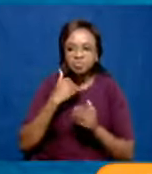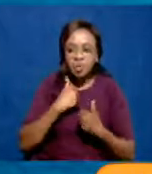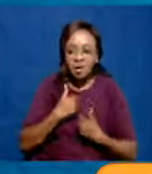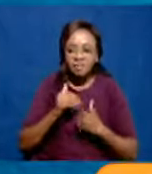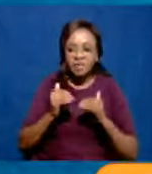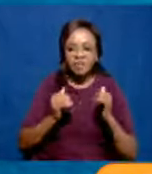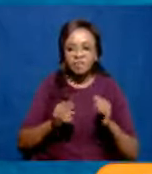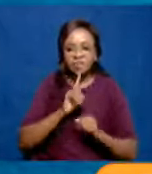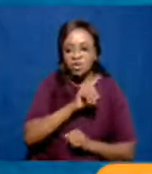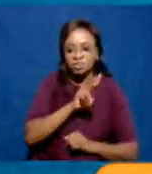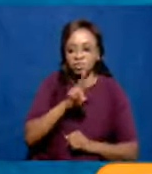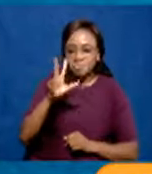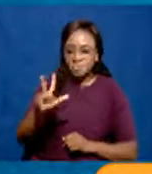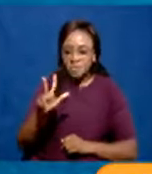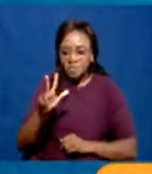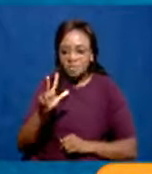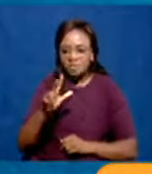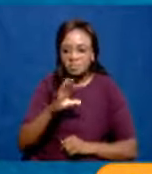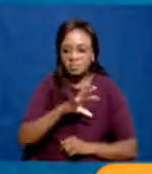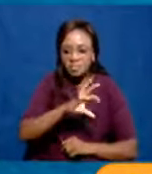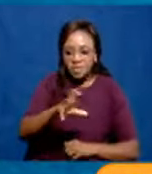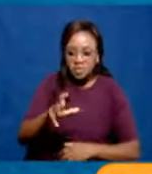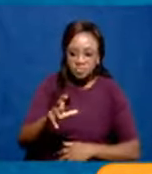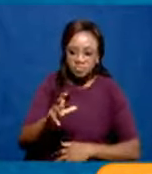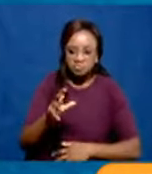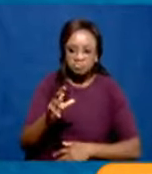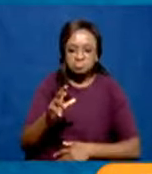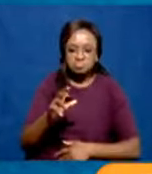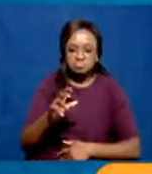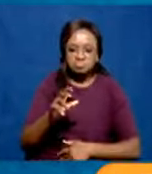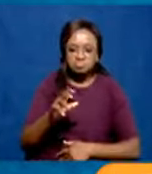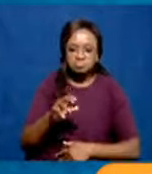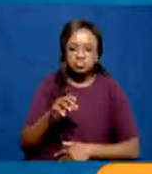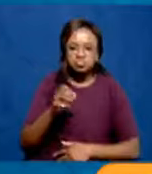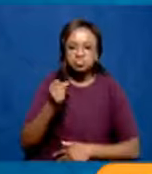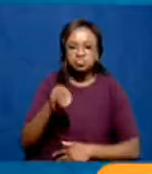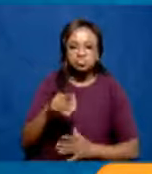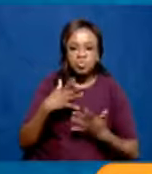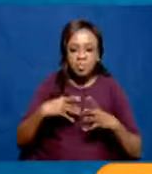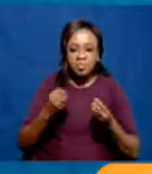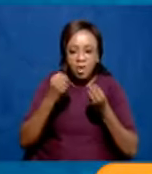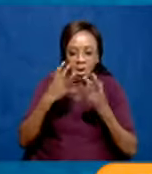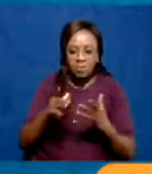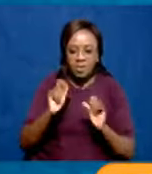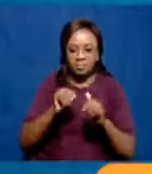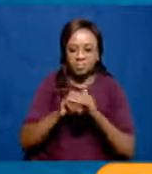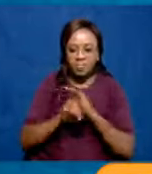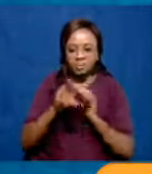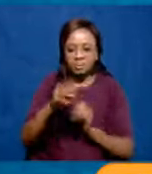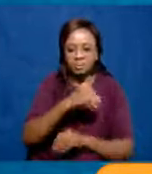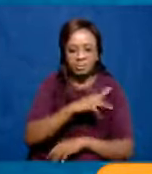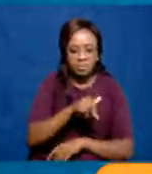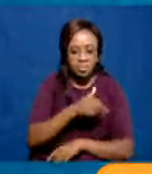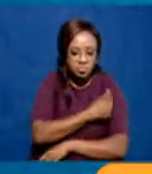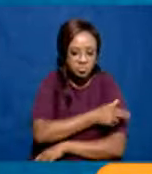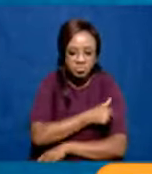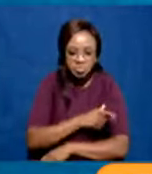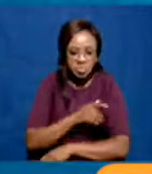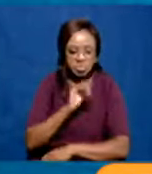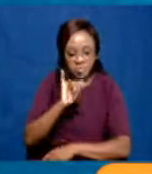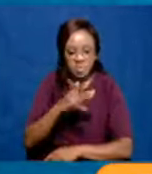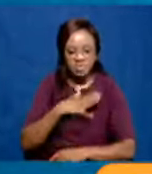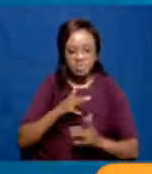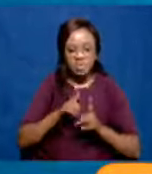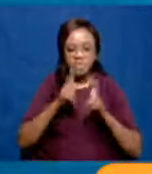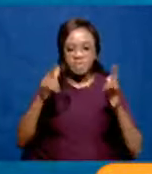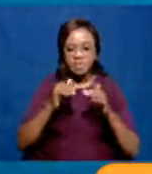counties competing with the life cares, the Bliss and the likes. So how many people will be able to access those facilities? Okay. Ideally, that's one of the biggest concerns. The second